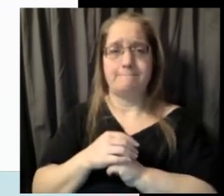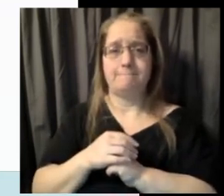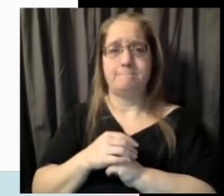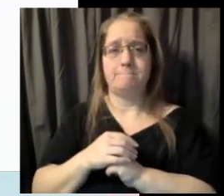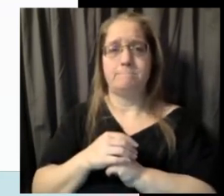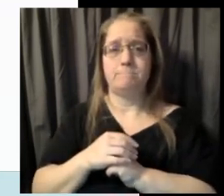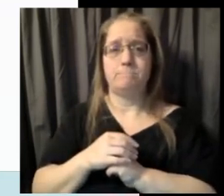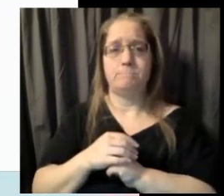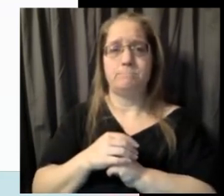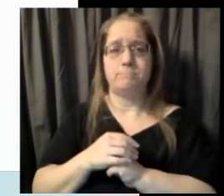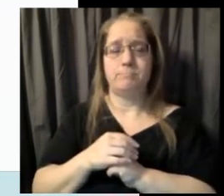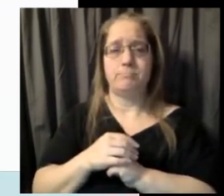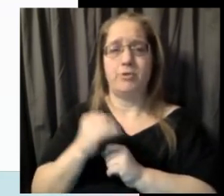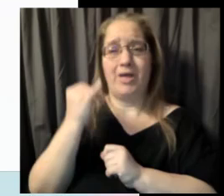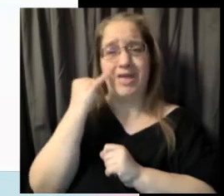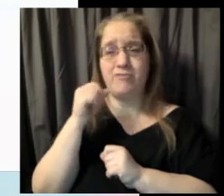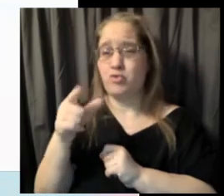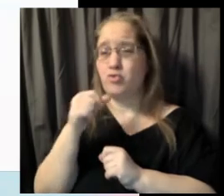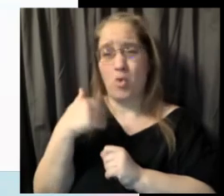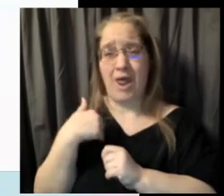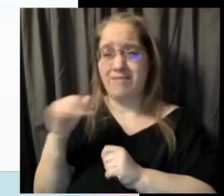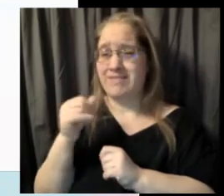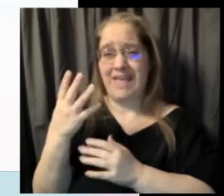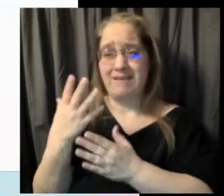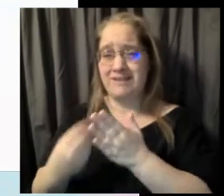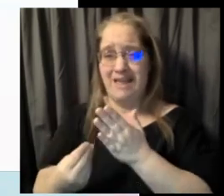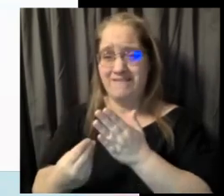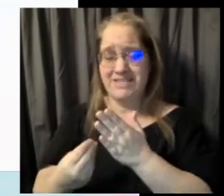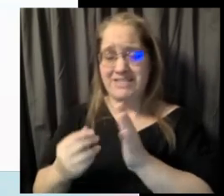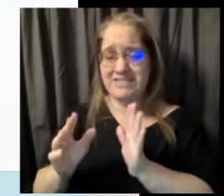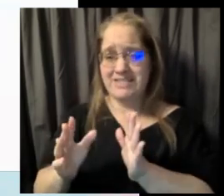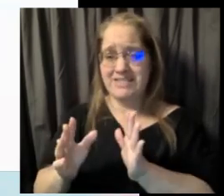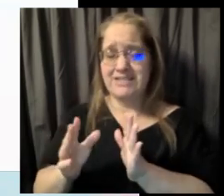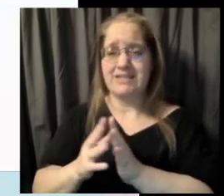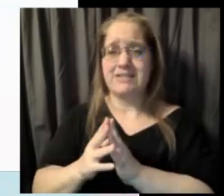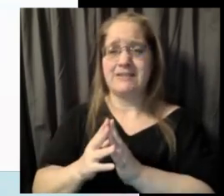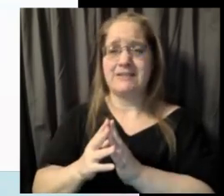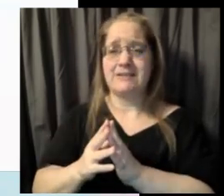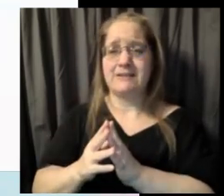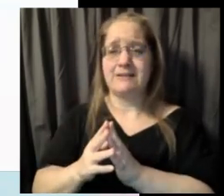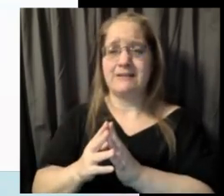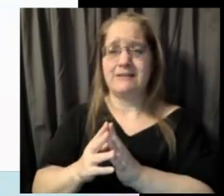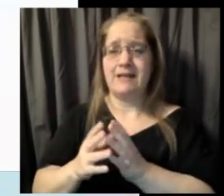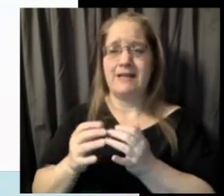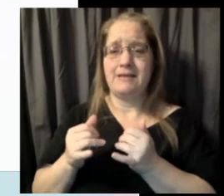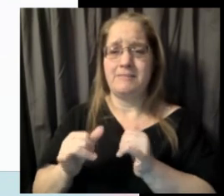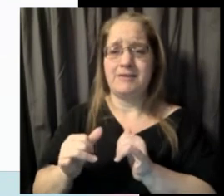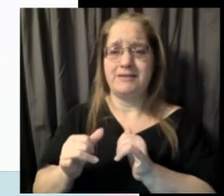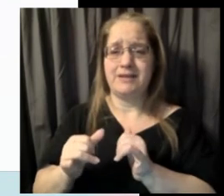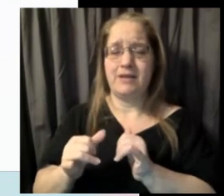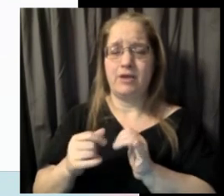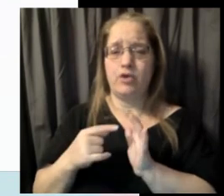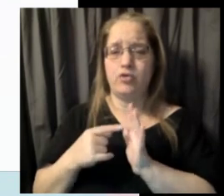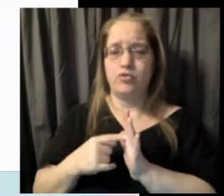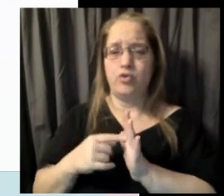if you don't have those deficits and those underdeveloped skills, and you still be that intentional, but especially